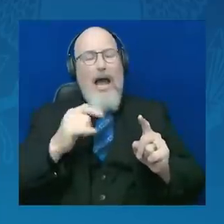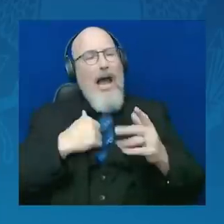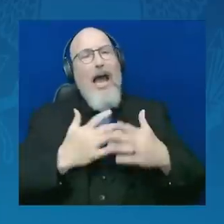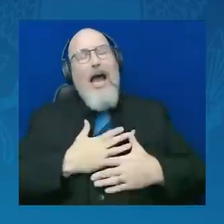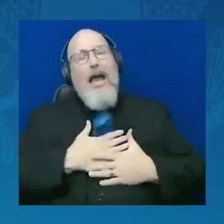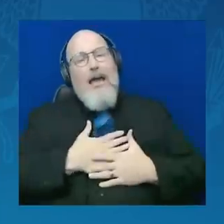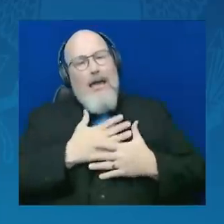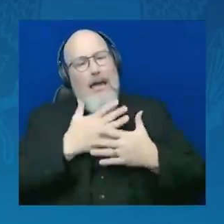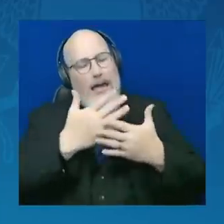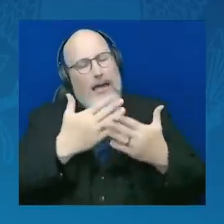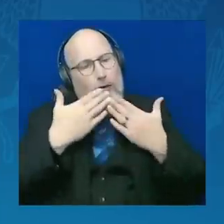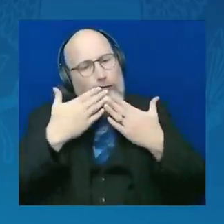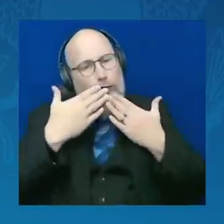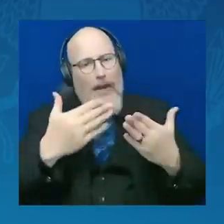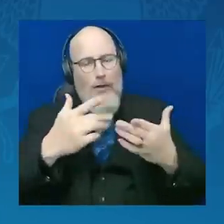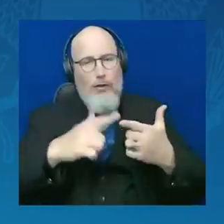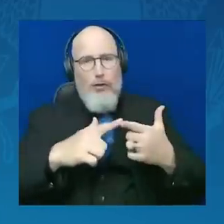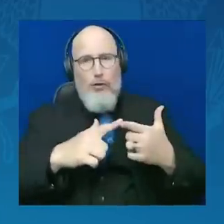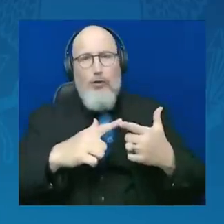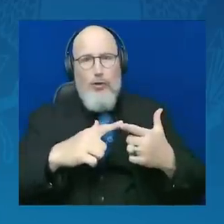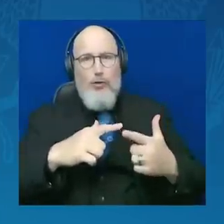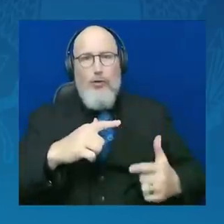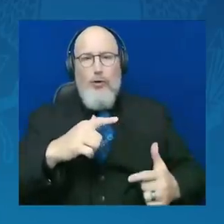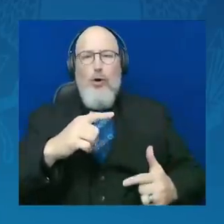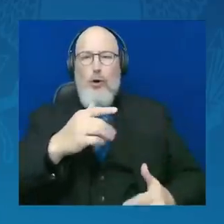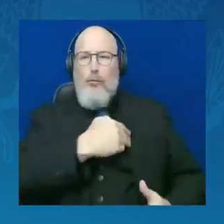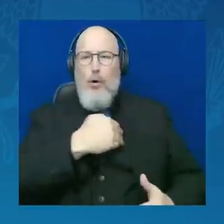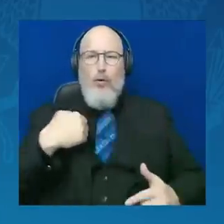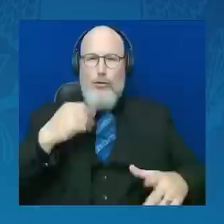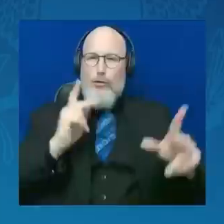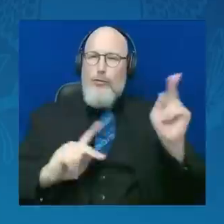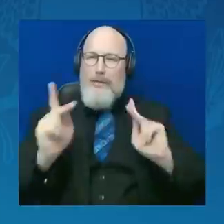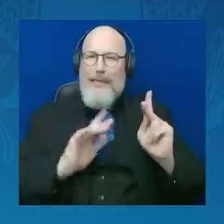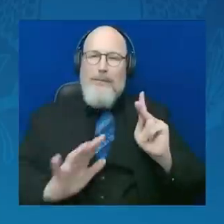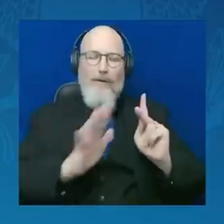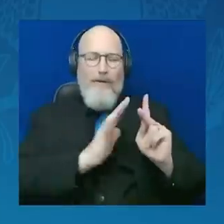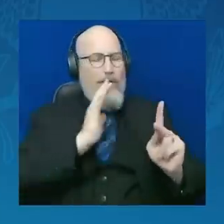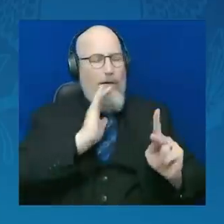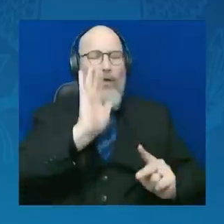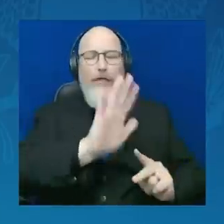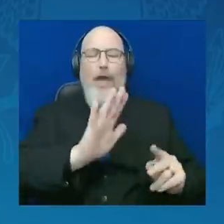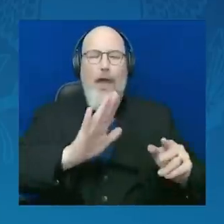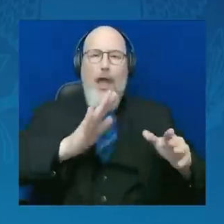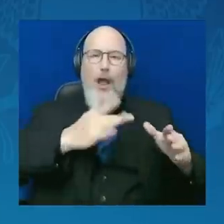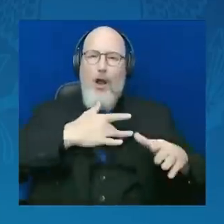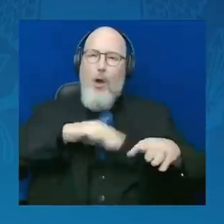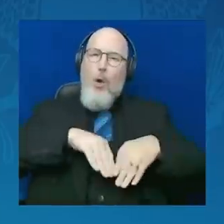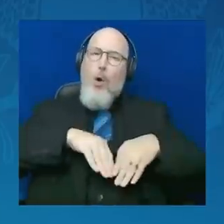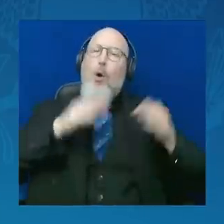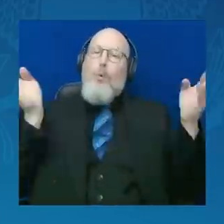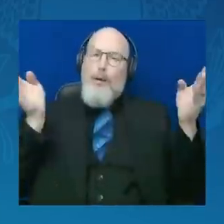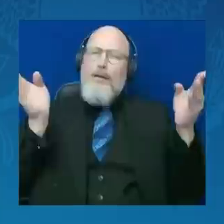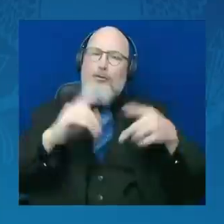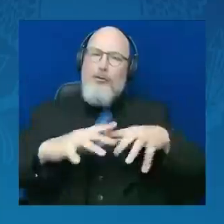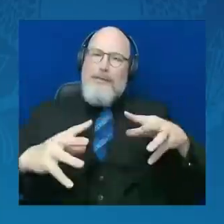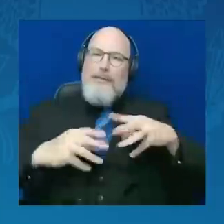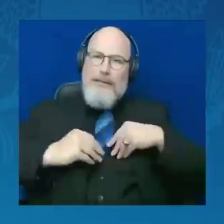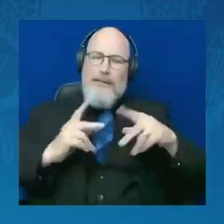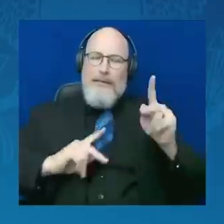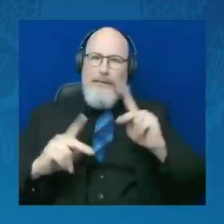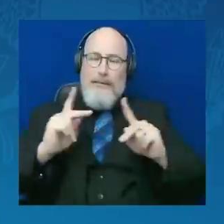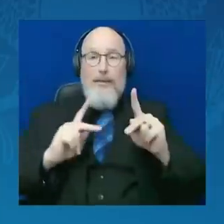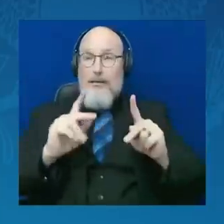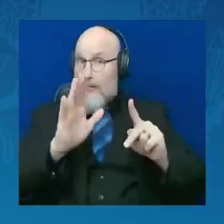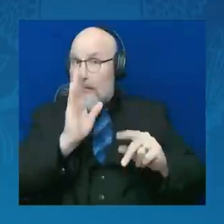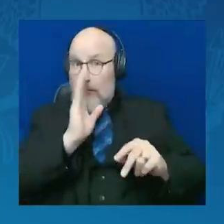for their wonderful position in this very difficult situation, that they are so open-hearted. But we are aware that